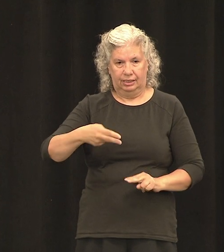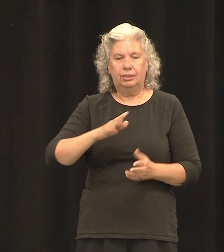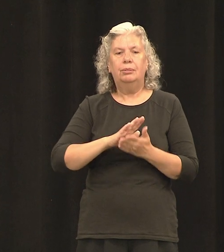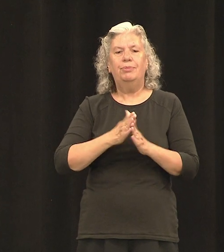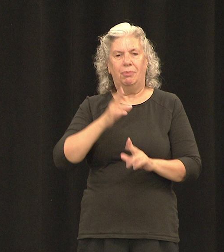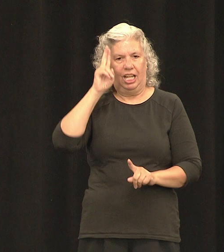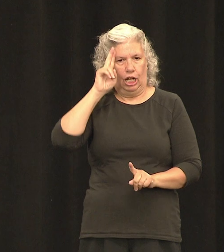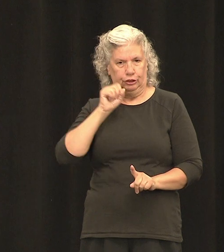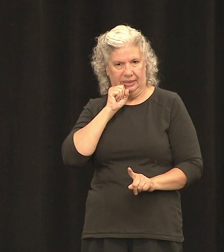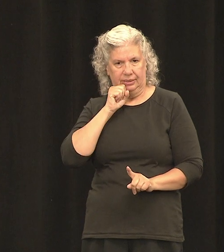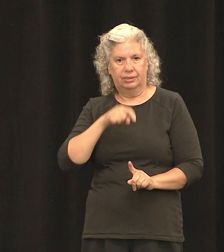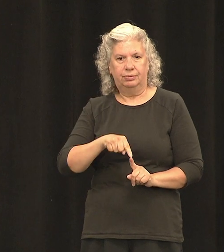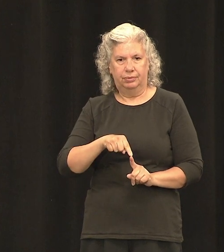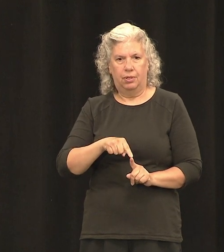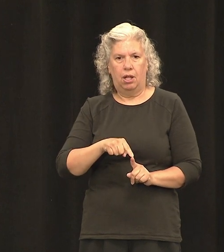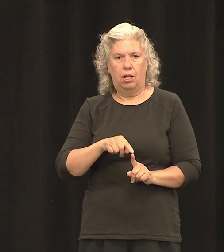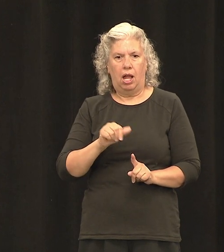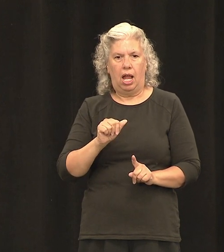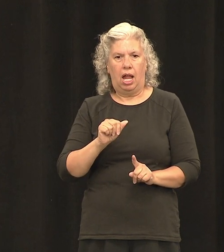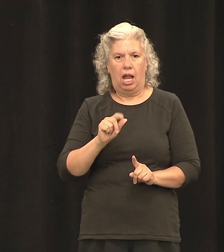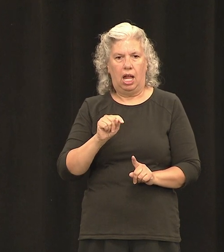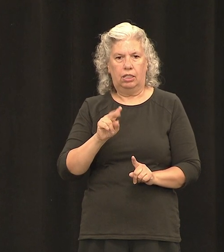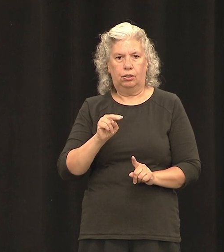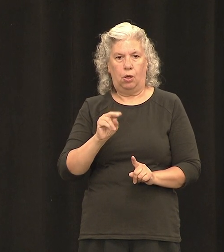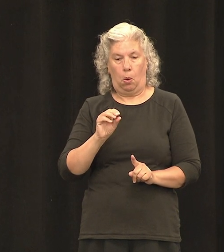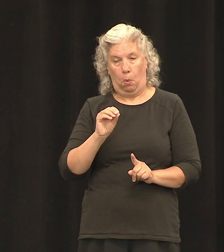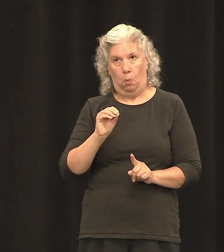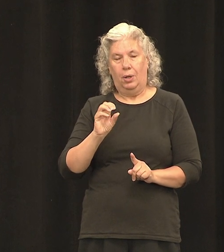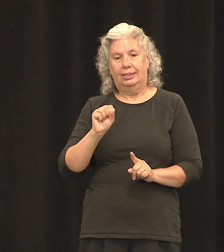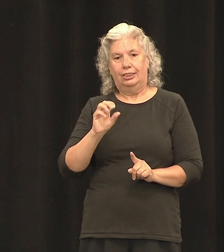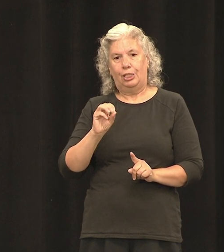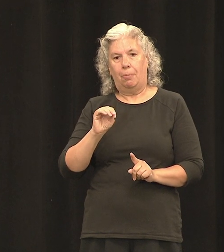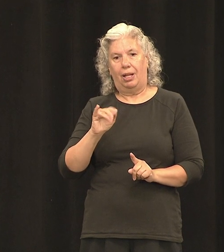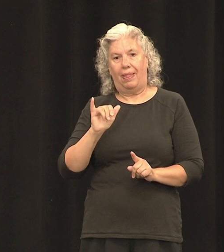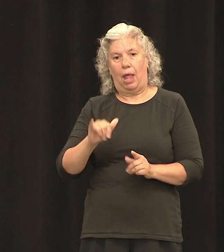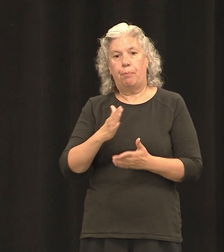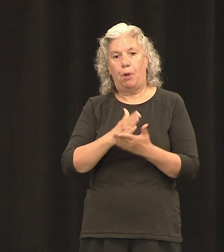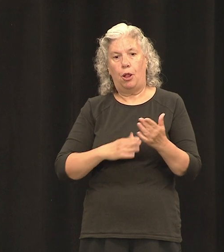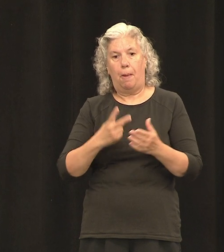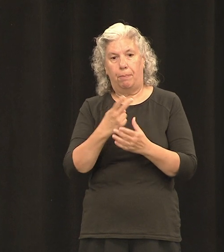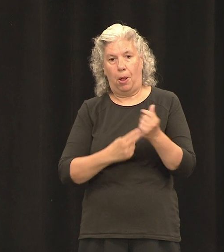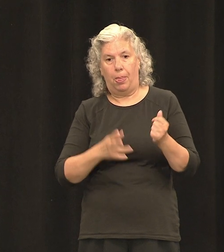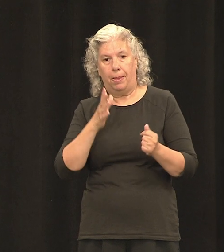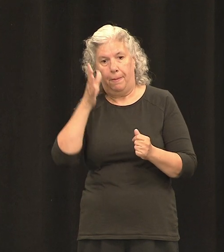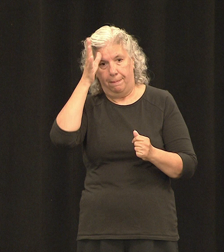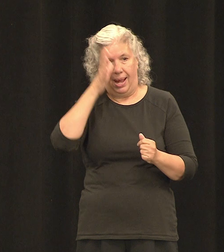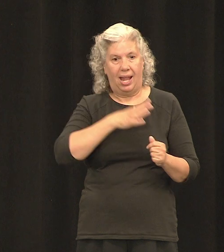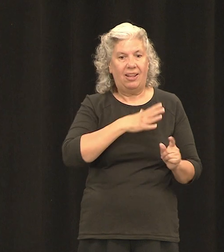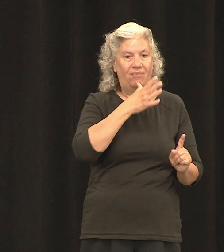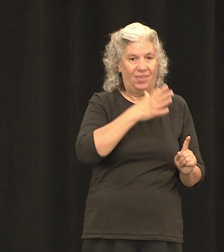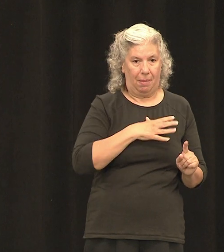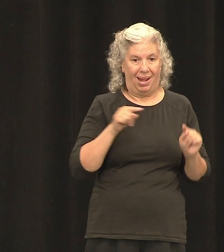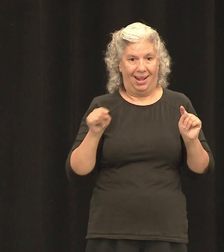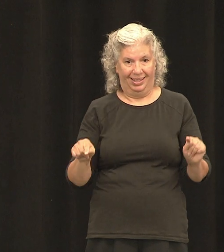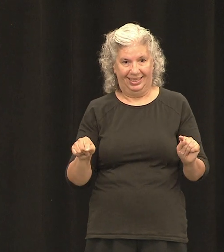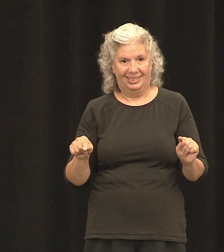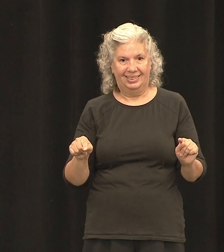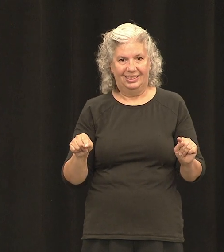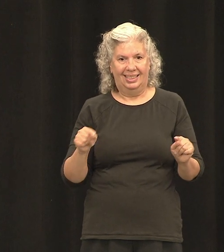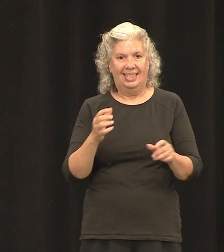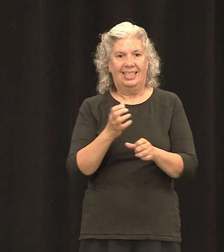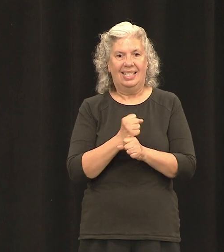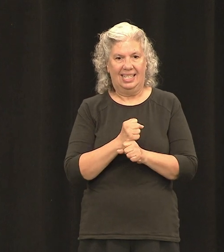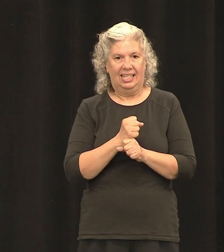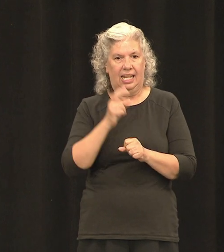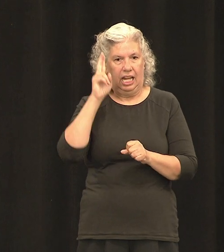means that both males and females get Usher syndrome. The symptoms include